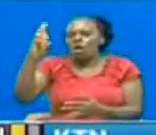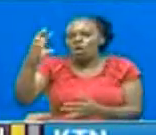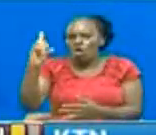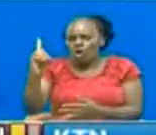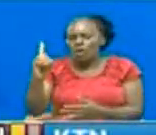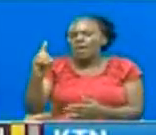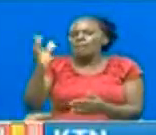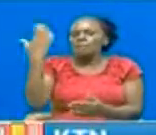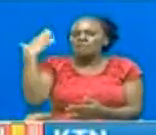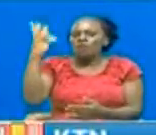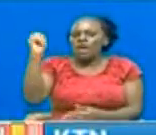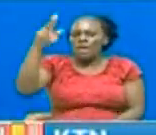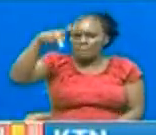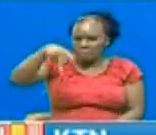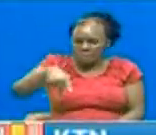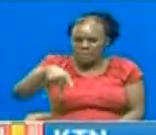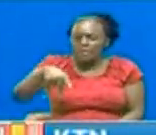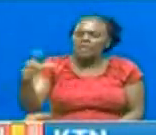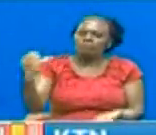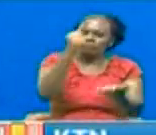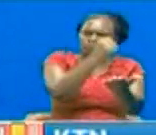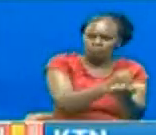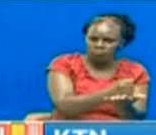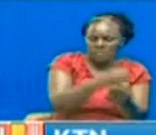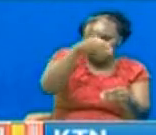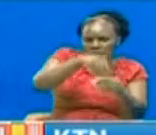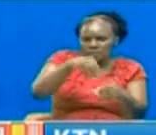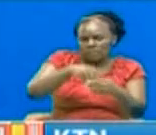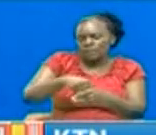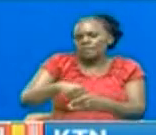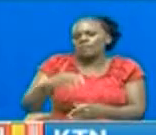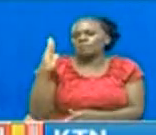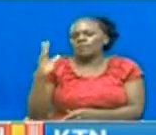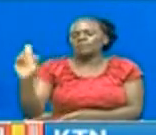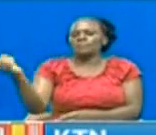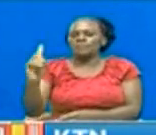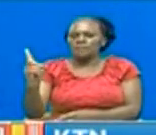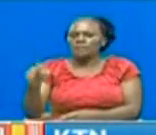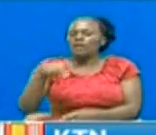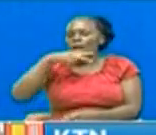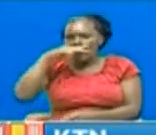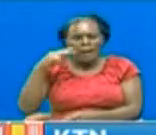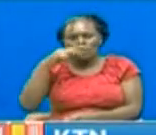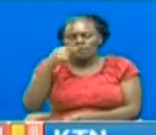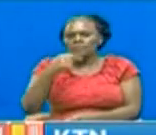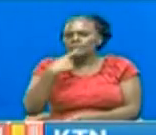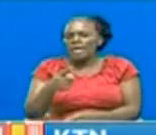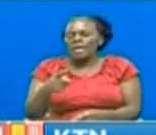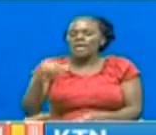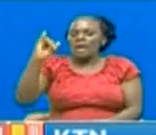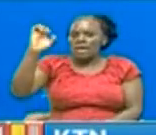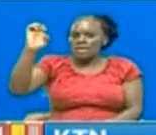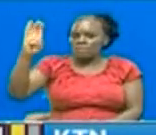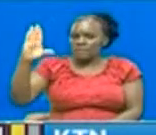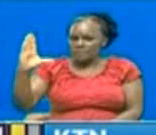Joseph Nkaissery, who was from Kord, was appointed as Interior Cabinet Secretary. Now, Kalonzo also raised the issue of IEBC's